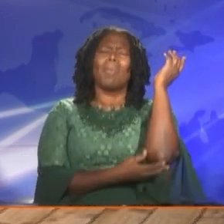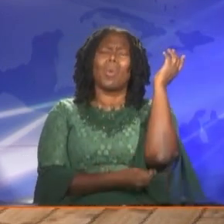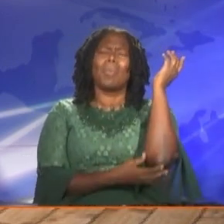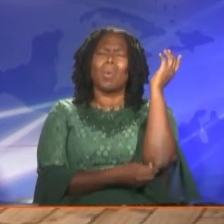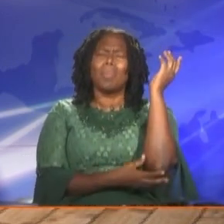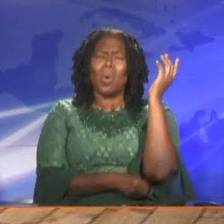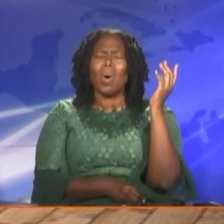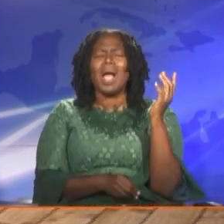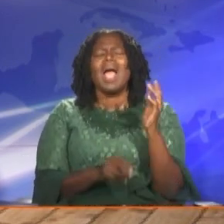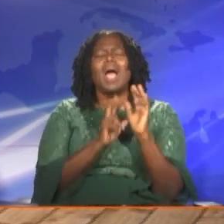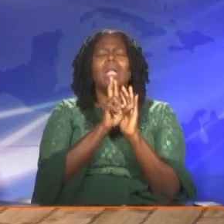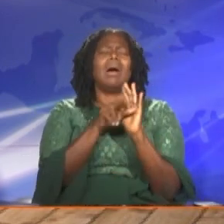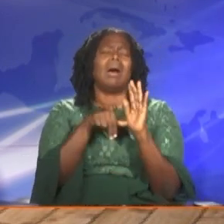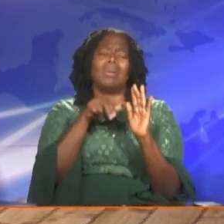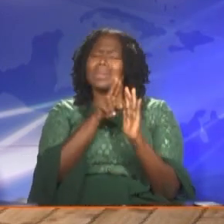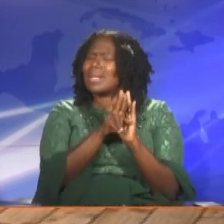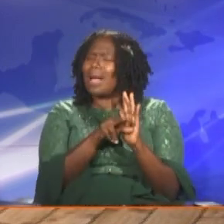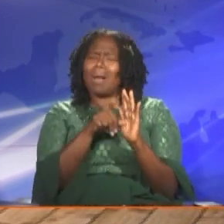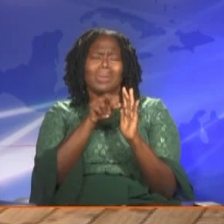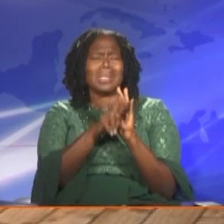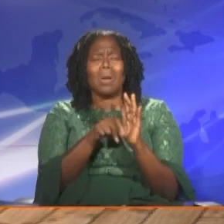of work with school,